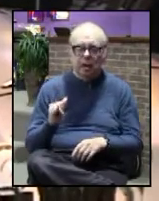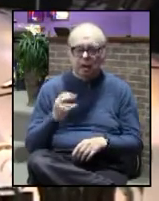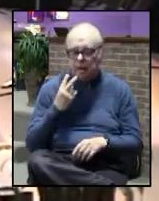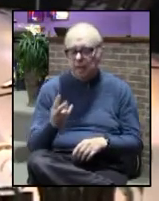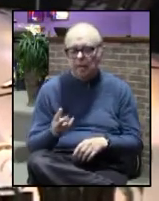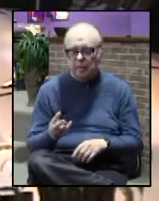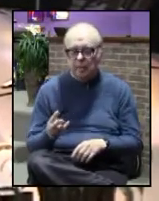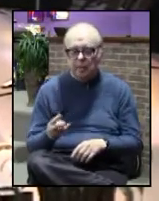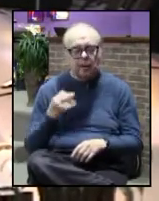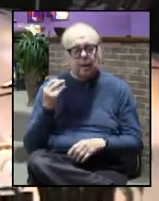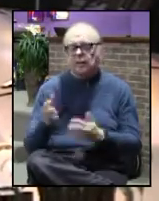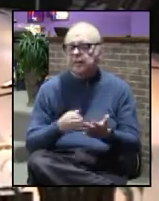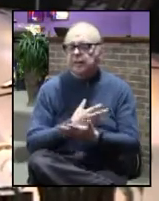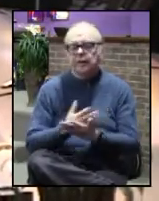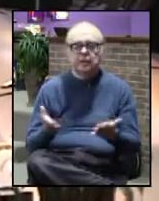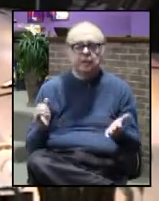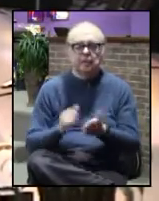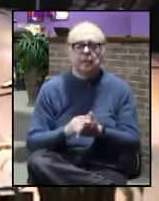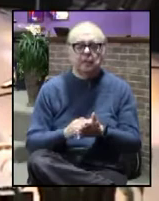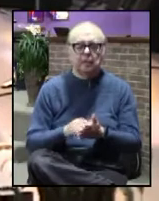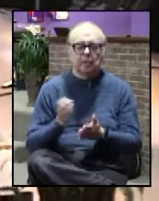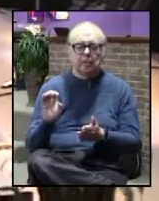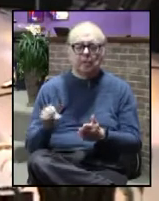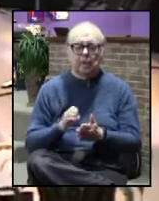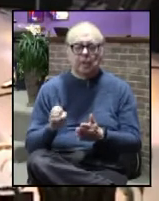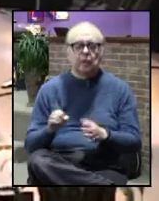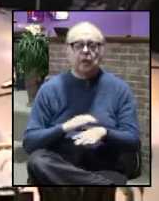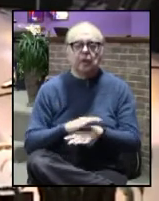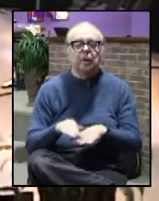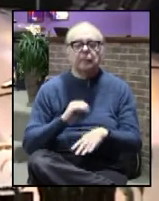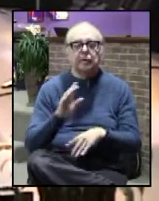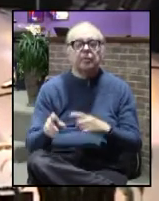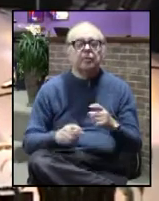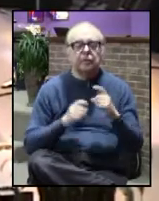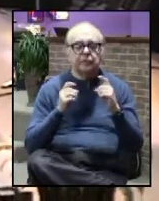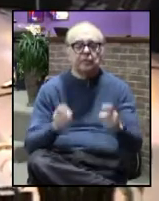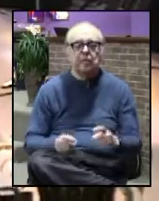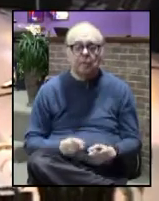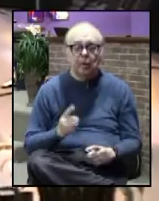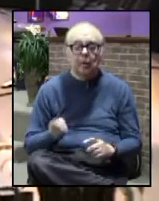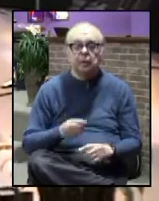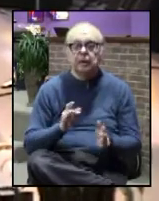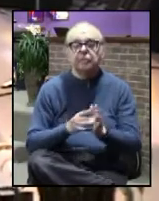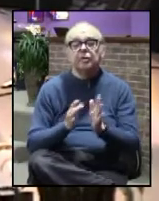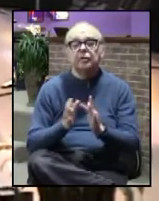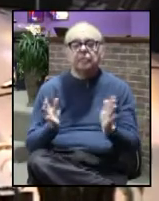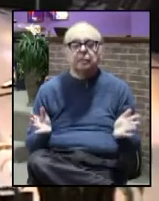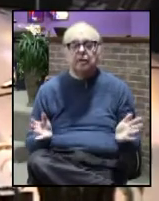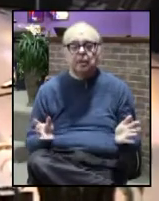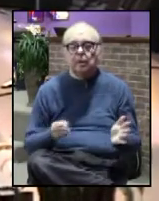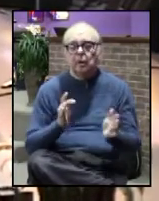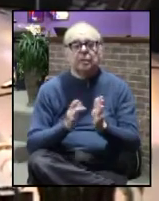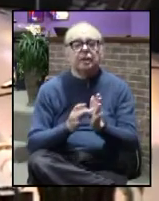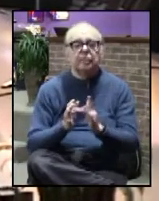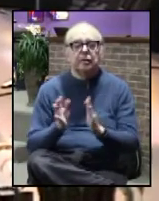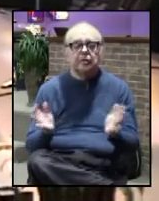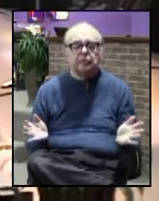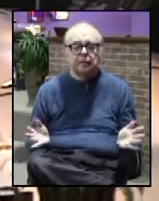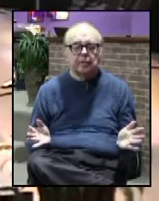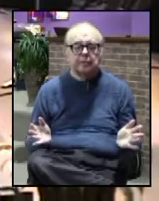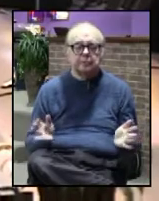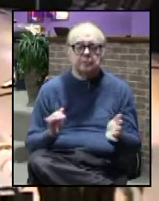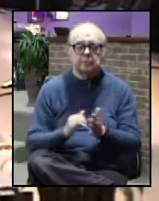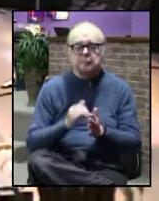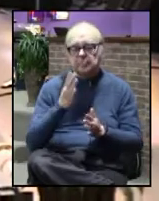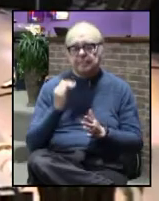see or inherit or anything else that will ever cover your sins. Amen. Only Him. Amen. Only Him.